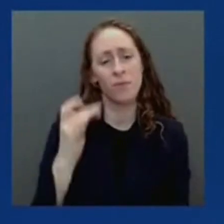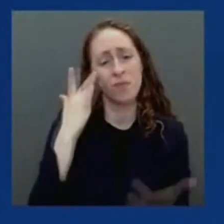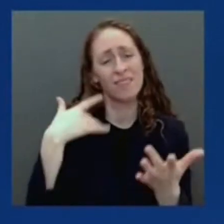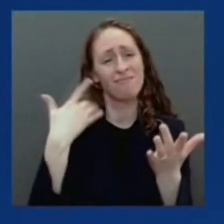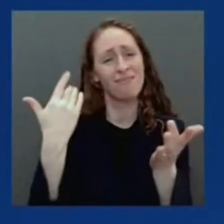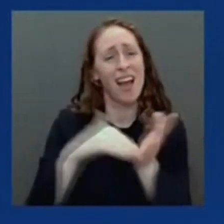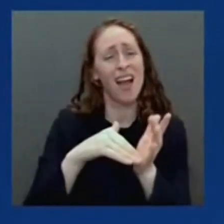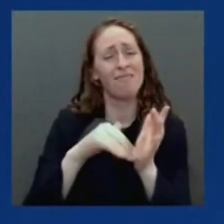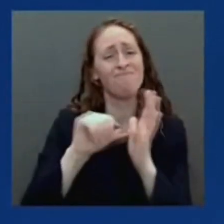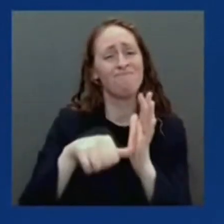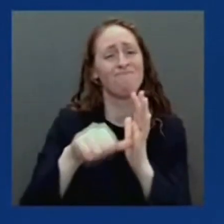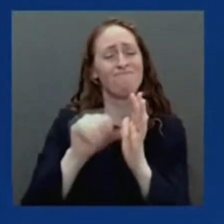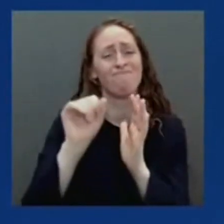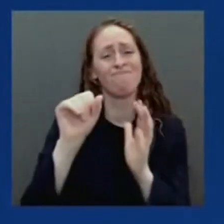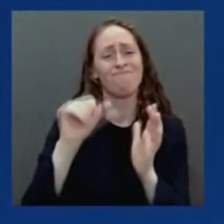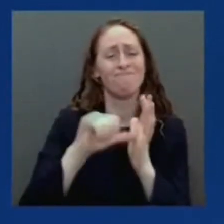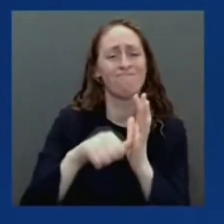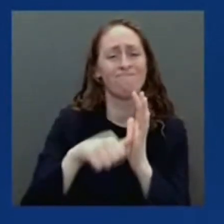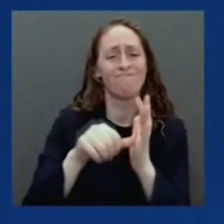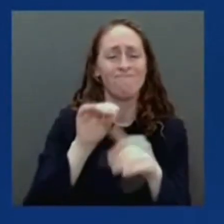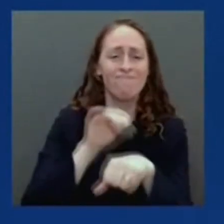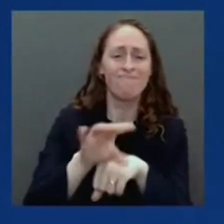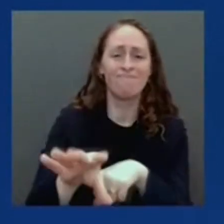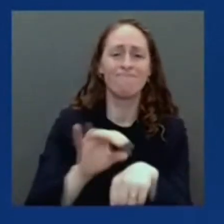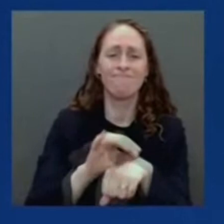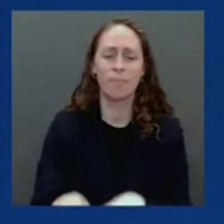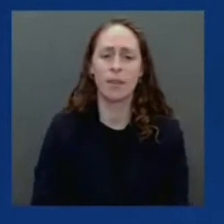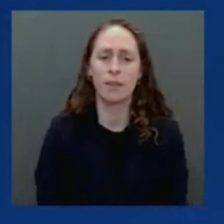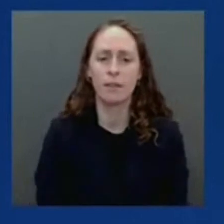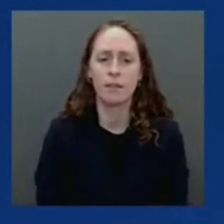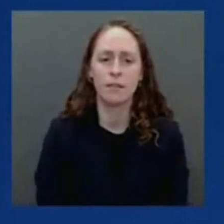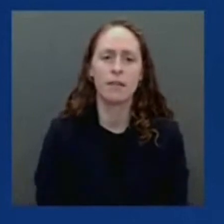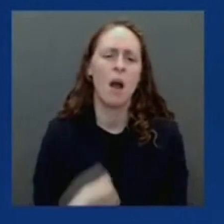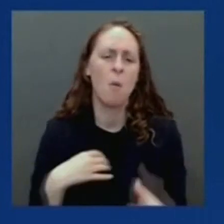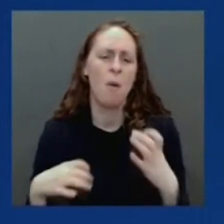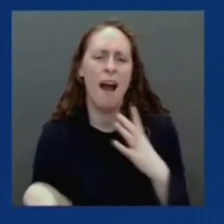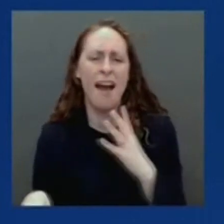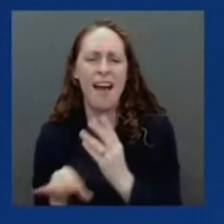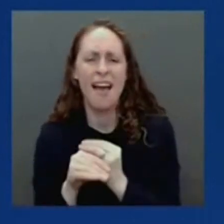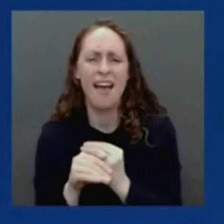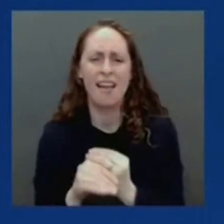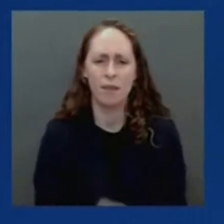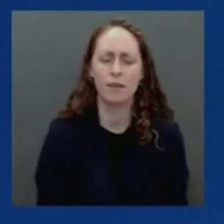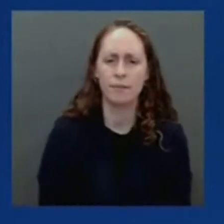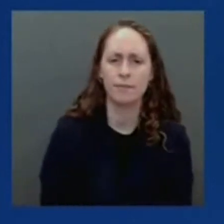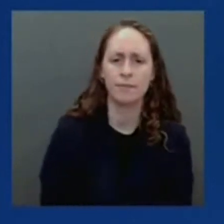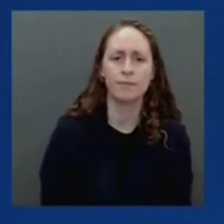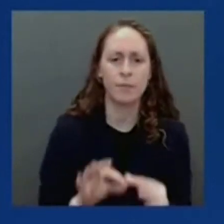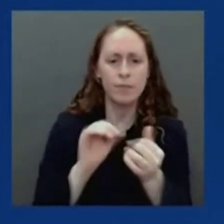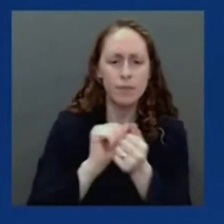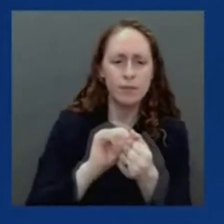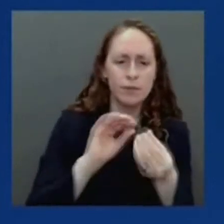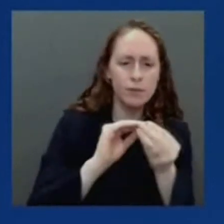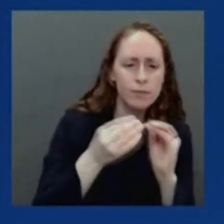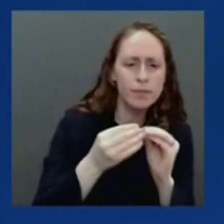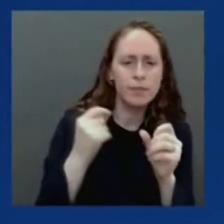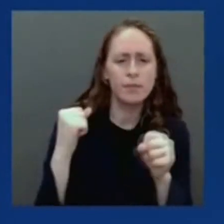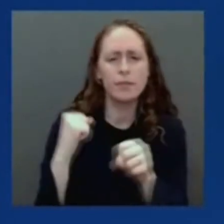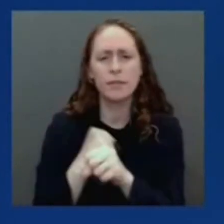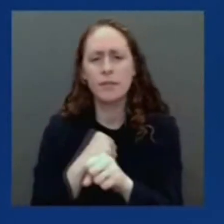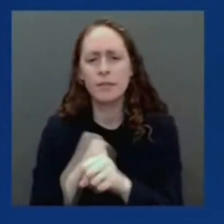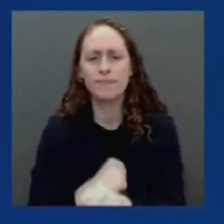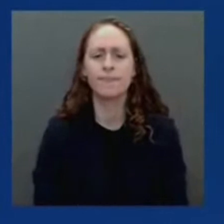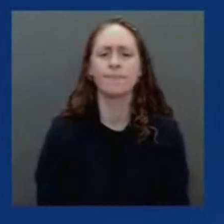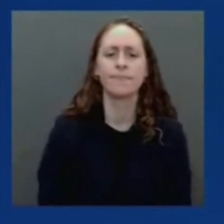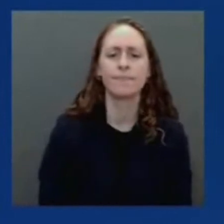And maybe I'll just add in there with regard to where cases and hospitalizations are. I think we are all cautiously optimistic as we're seeing cases come